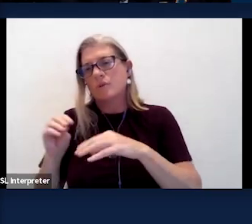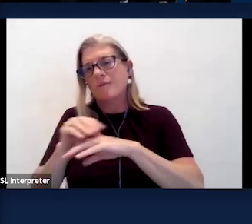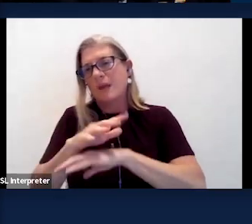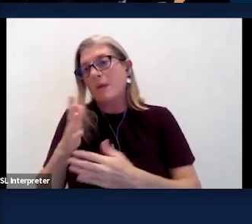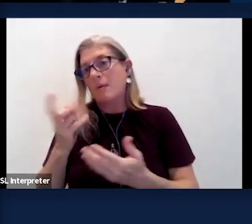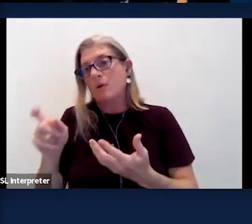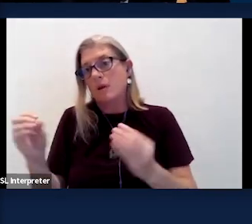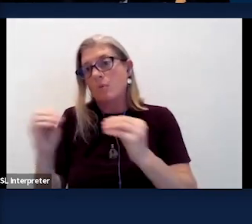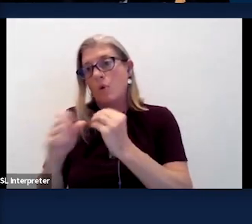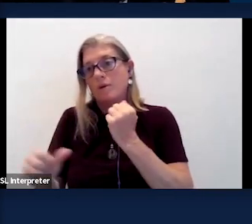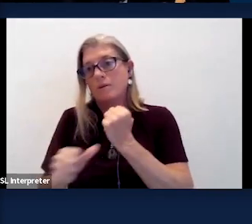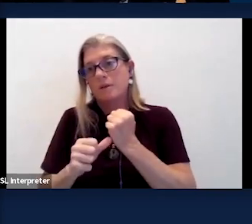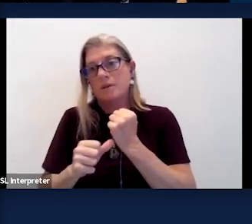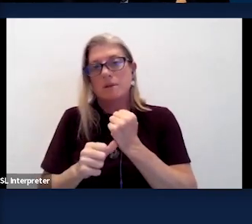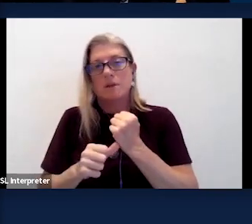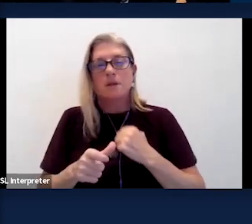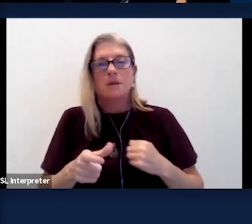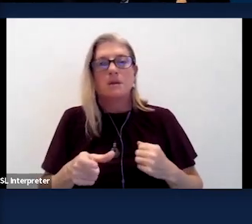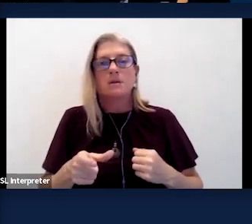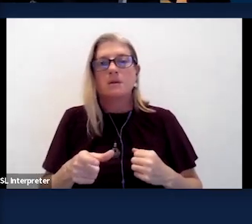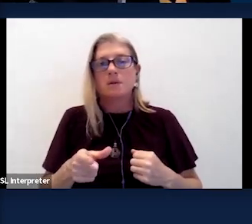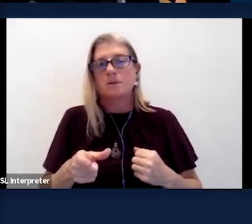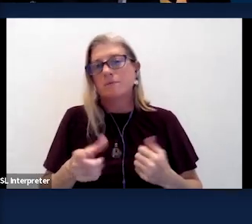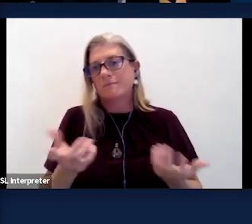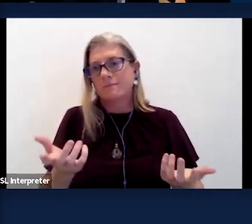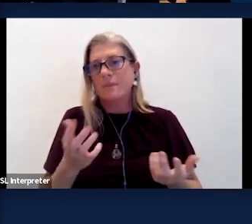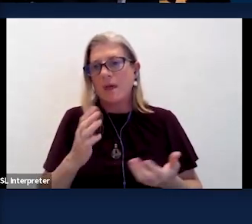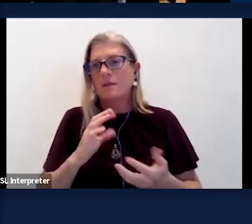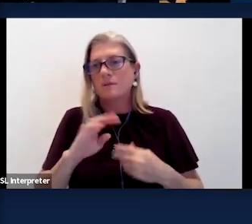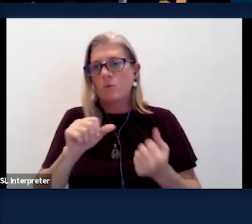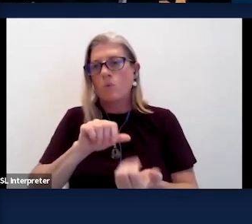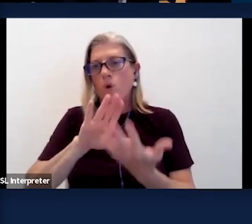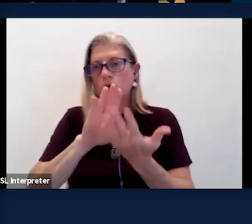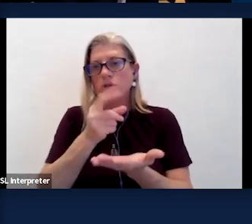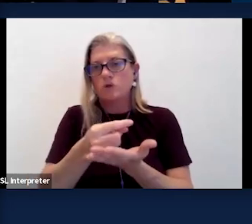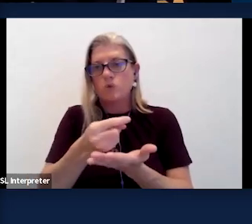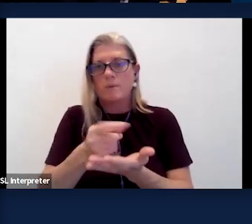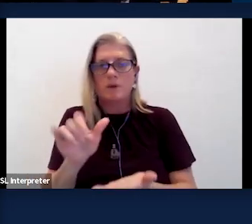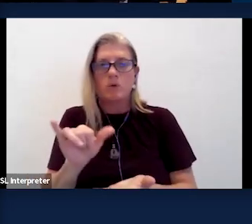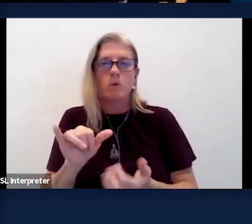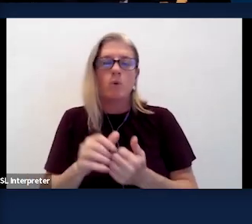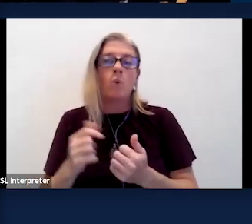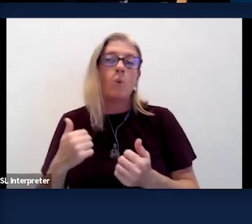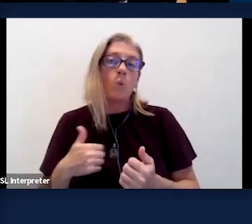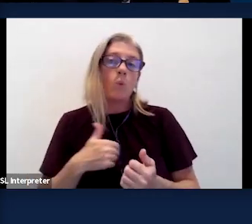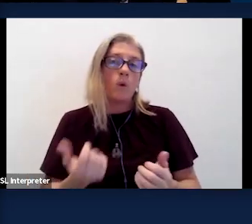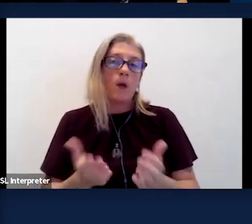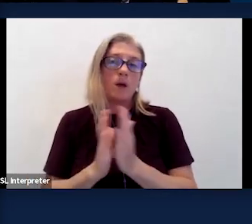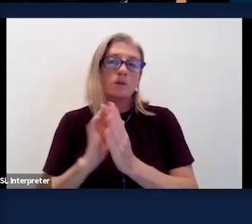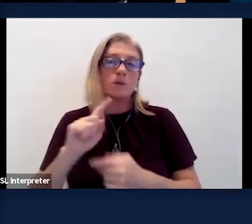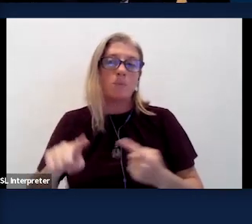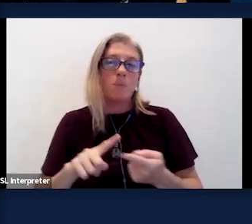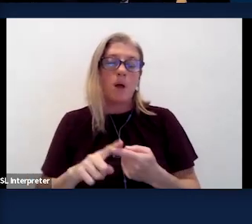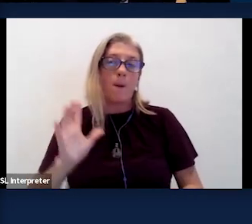assistance. And again, this determines the approach to treatment. And we asked about, past